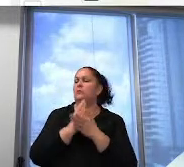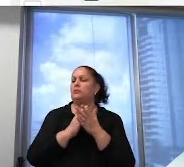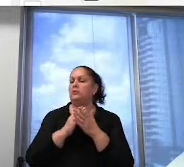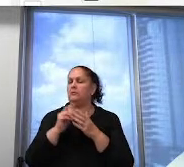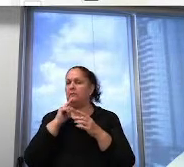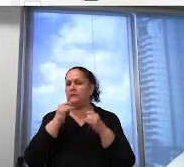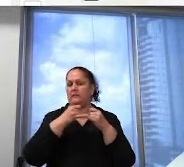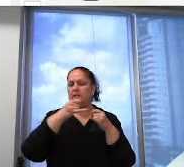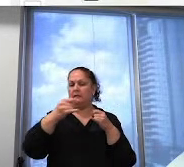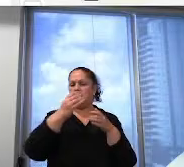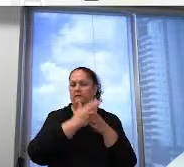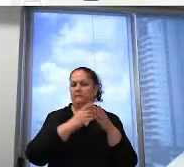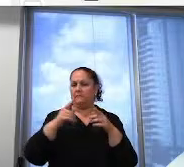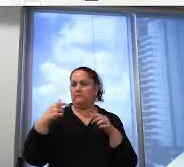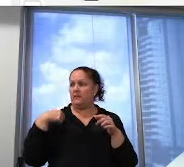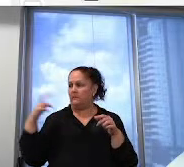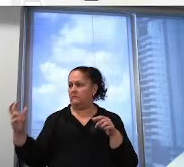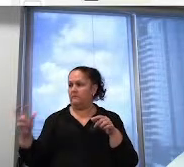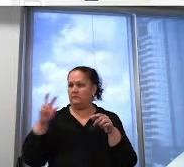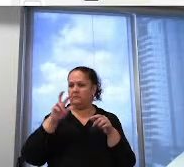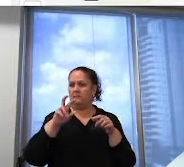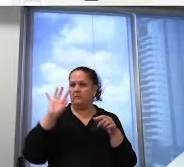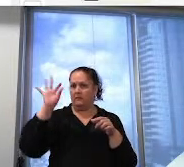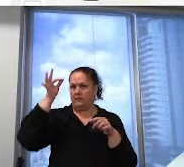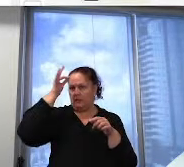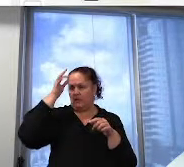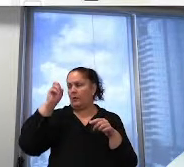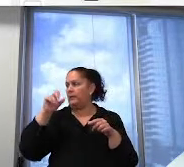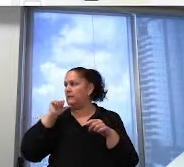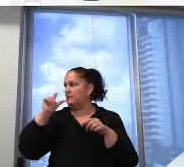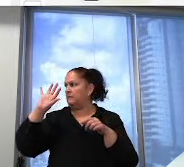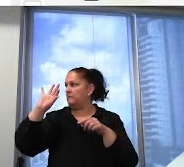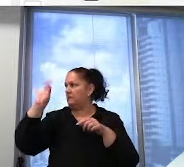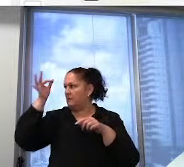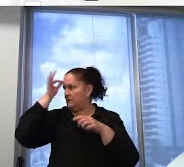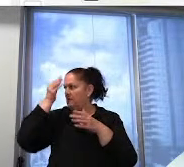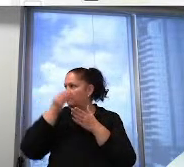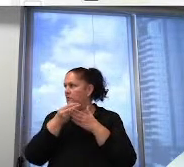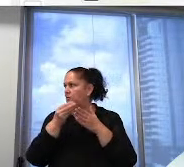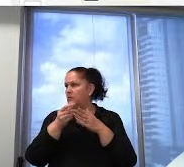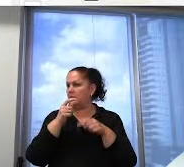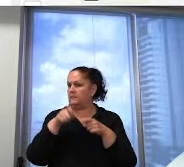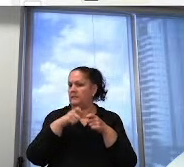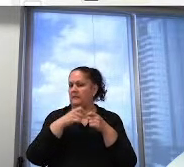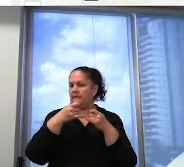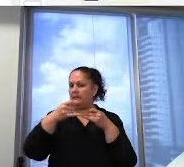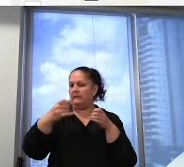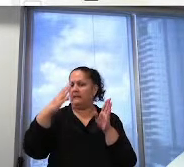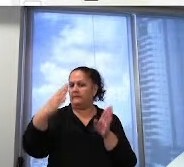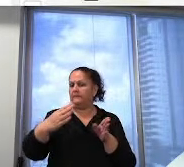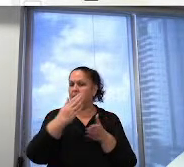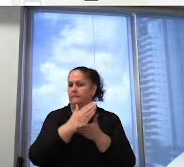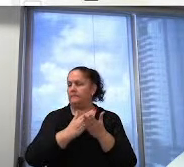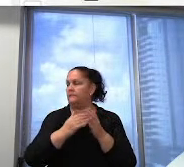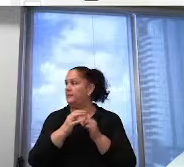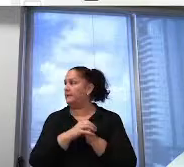Some of these line segments, is there an allocation of federal versus non-federal funding on a given line